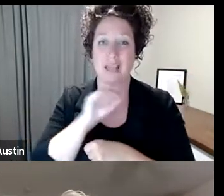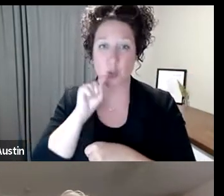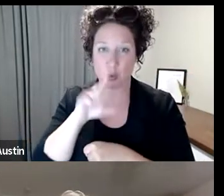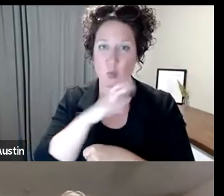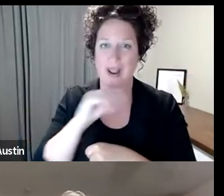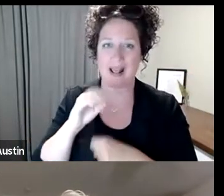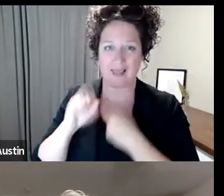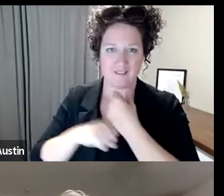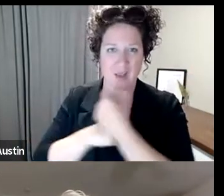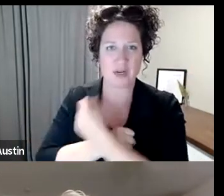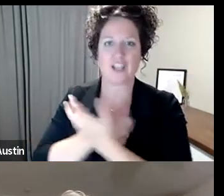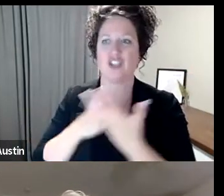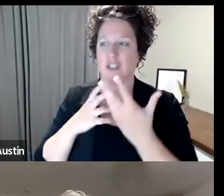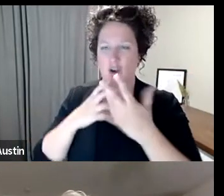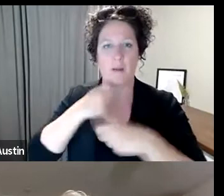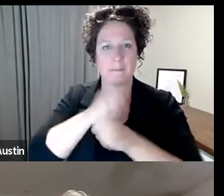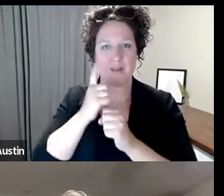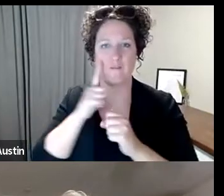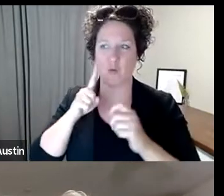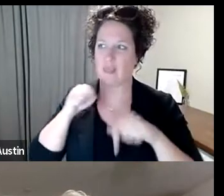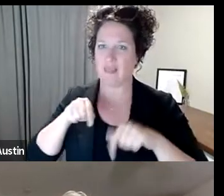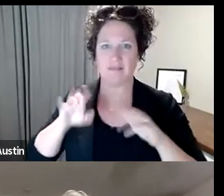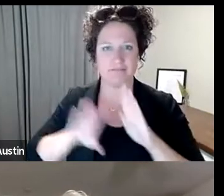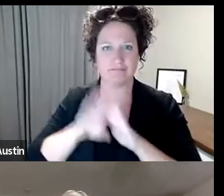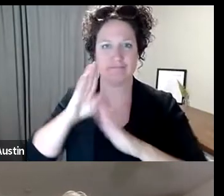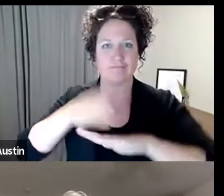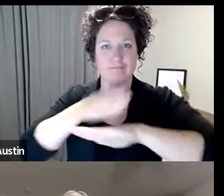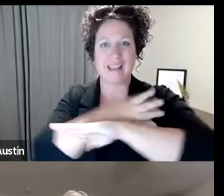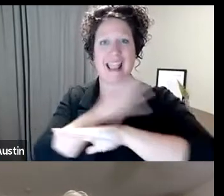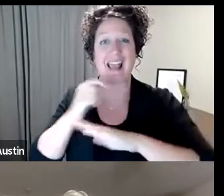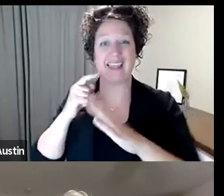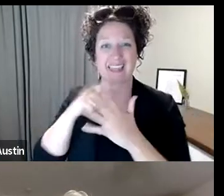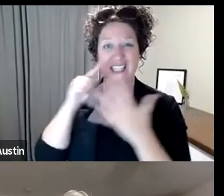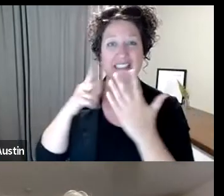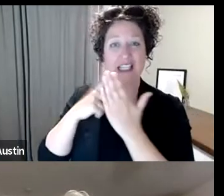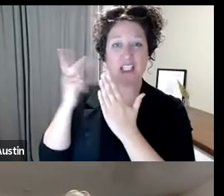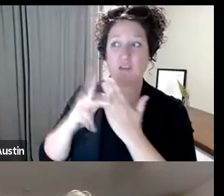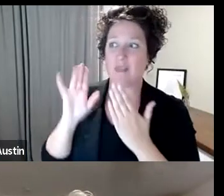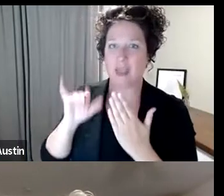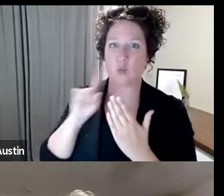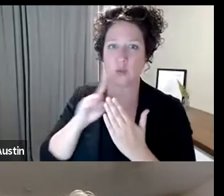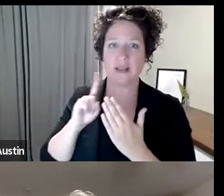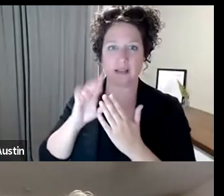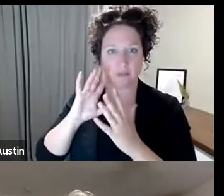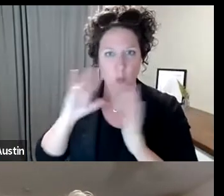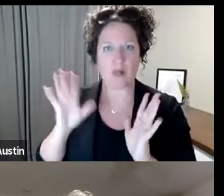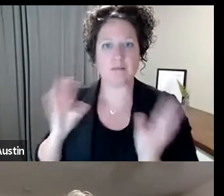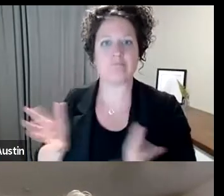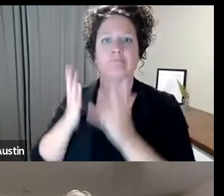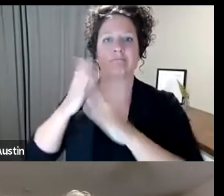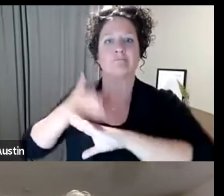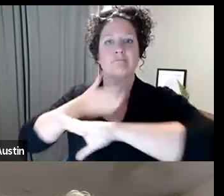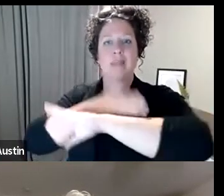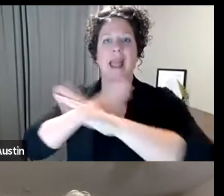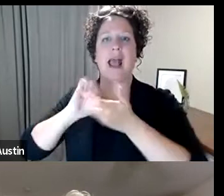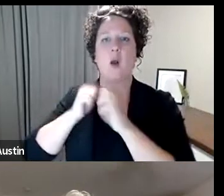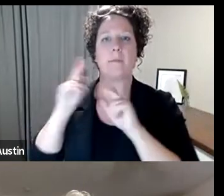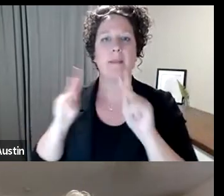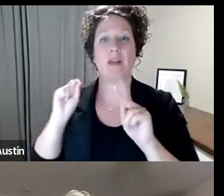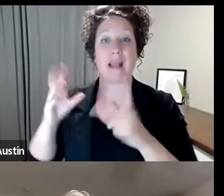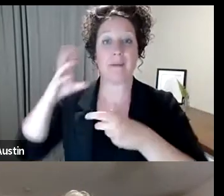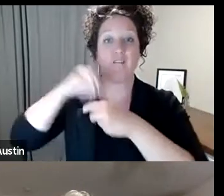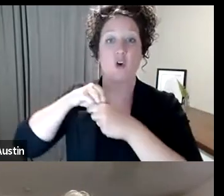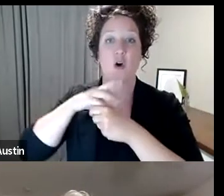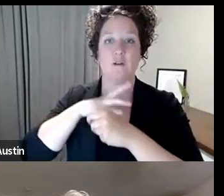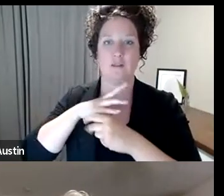foundation are making for development, but also these initiatives that really will enhance the way that people can be involved and